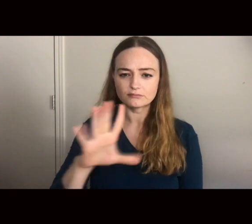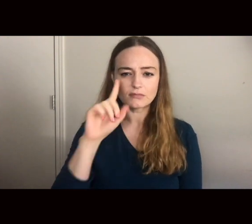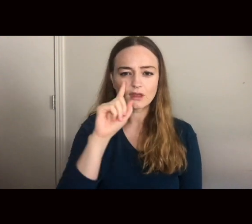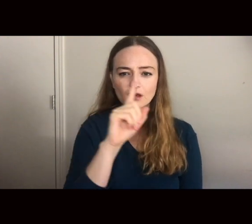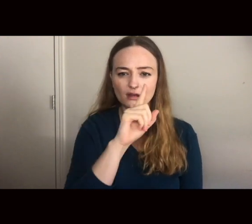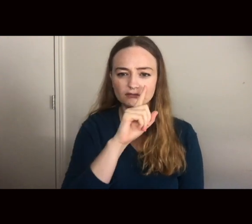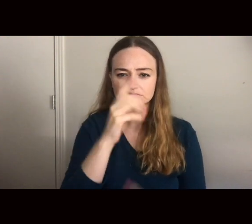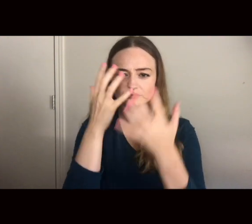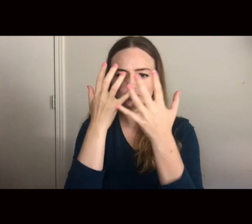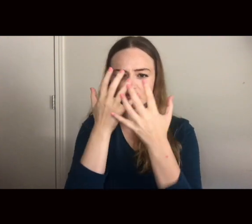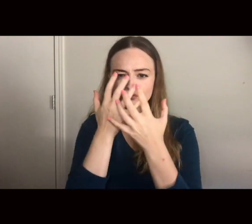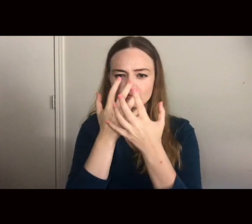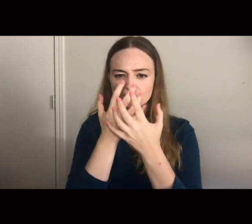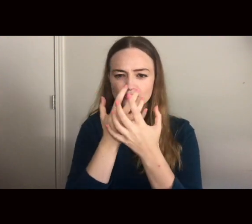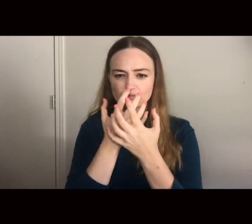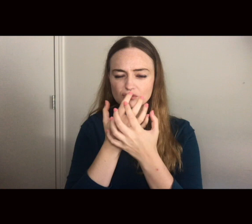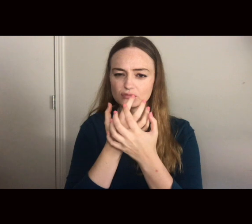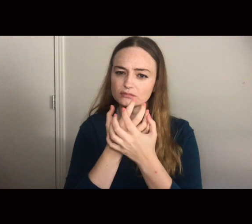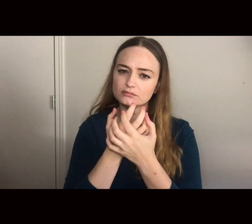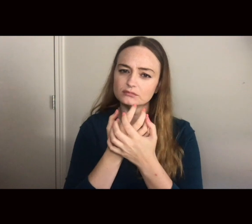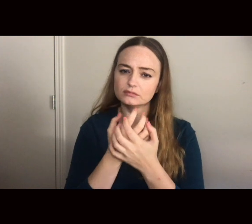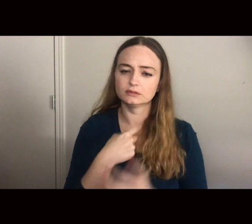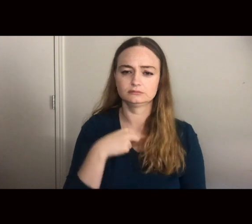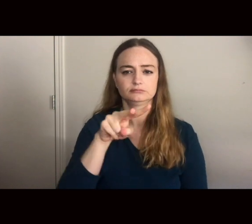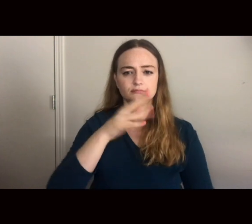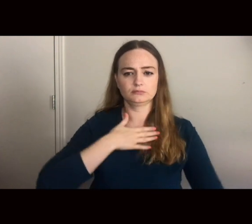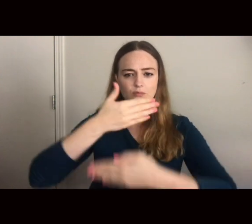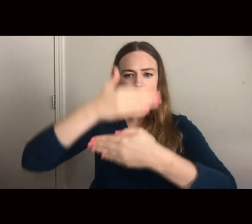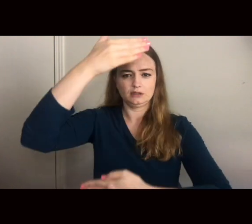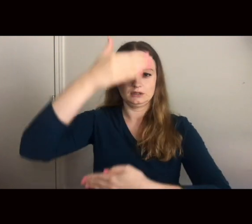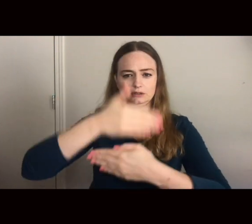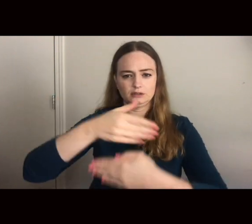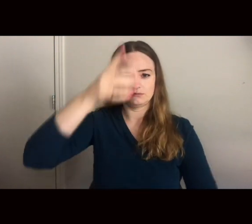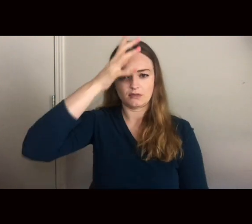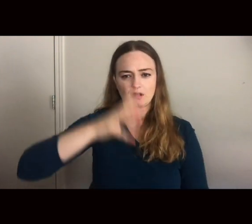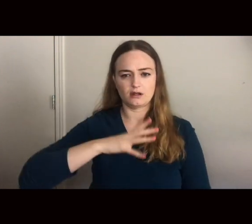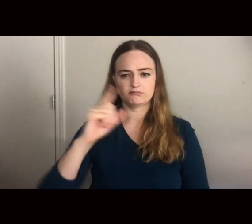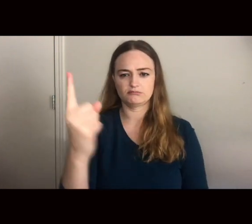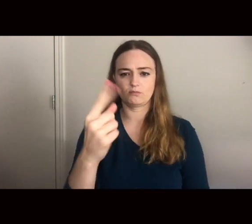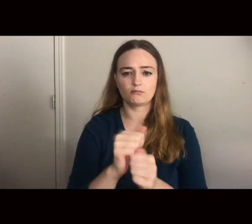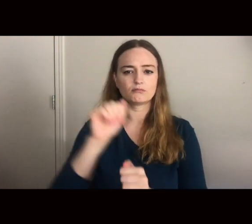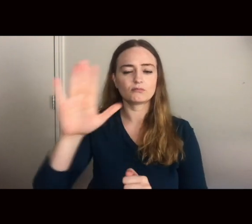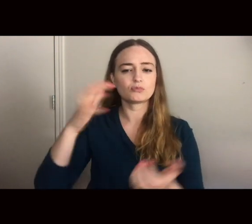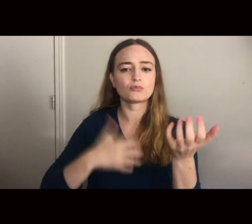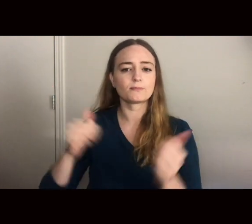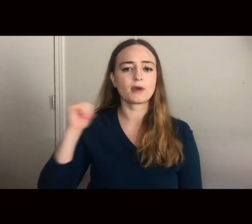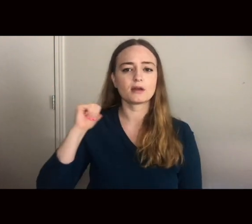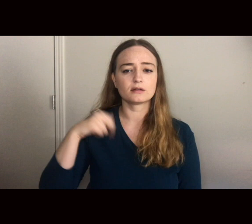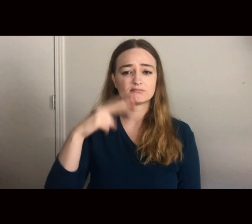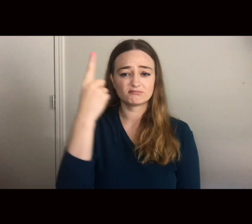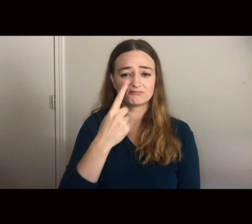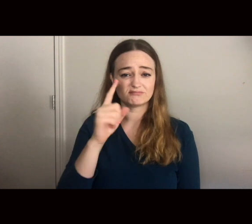Then I see a woman, her eyes are deep and black. In my winter there's a man with a guitar on his